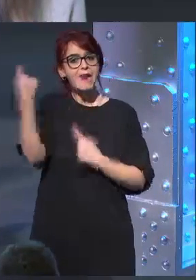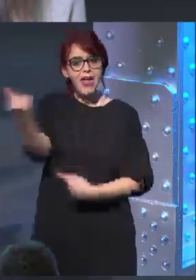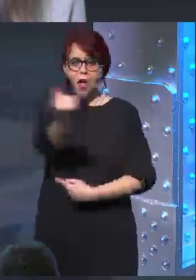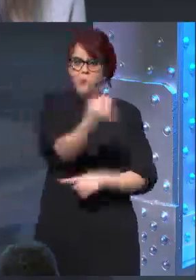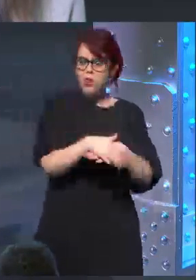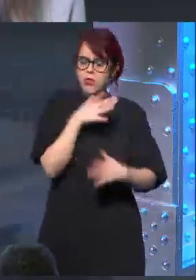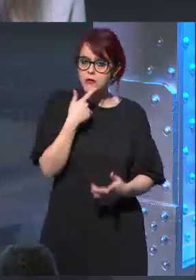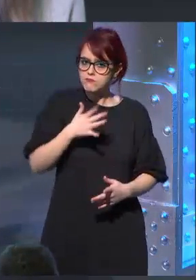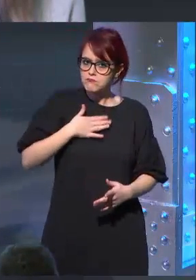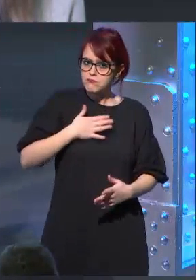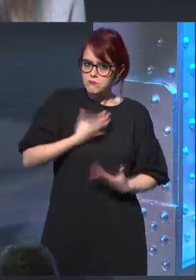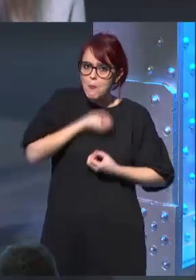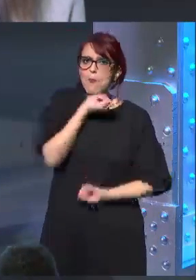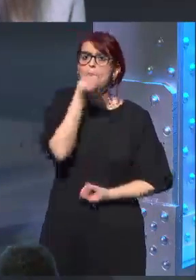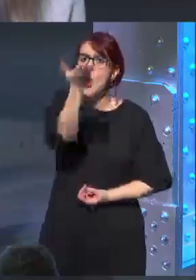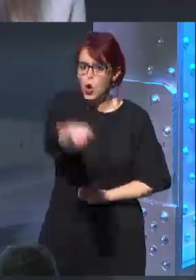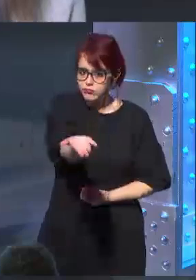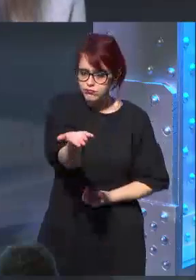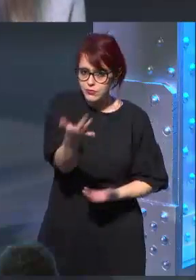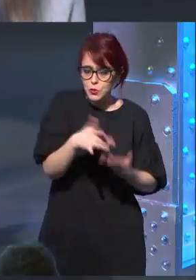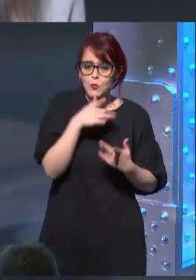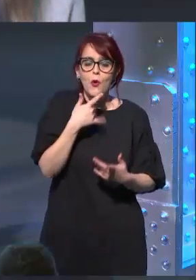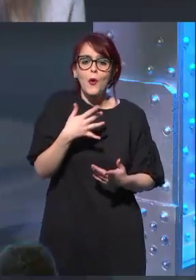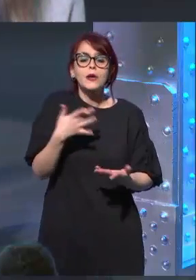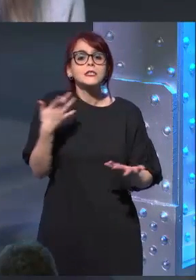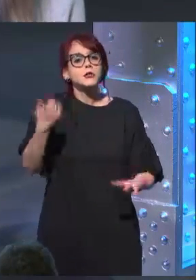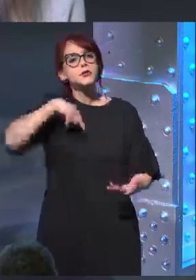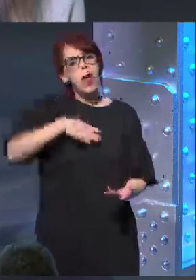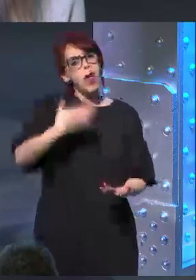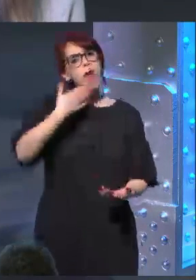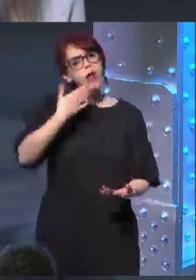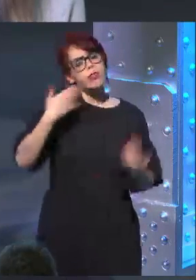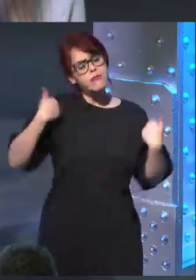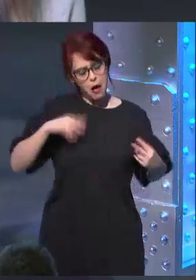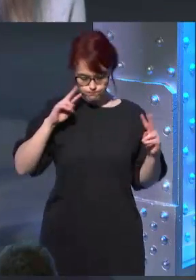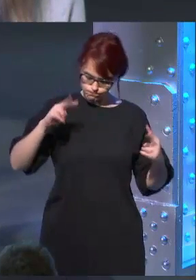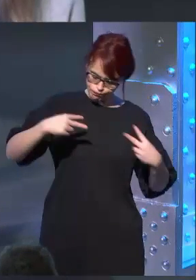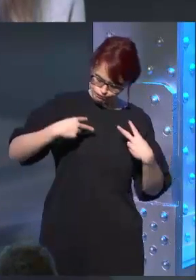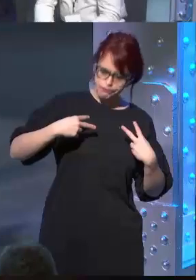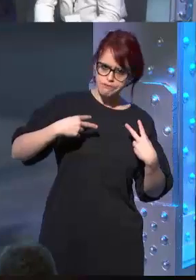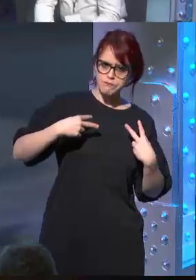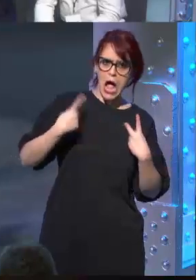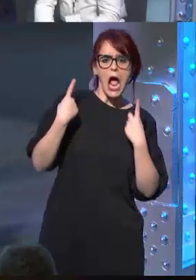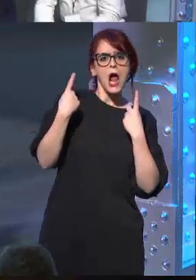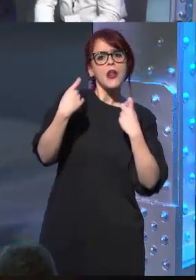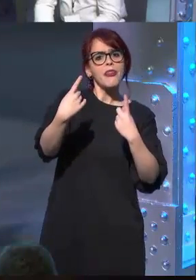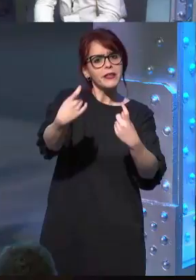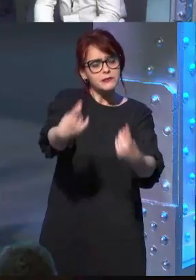from the word to respond, to account for our own actions. And for those of us who